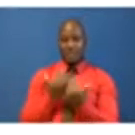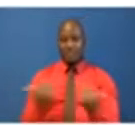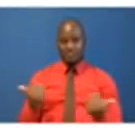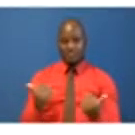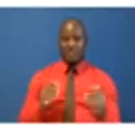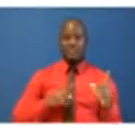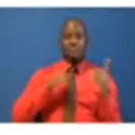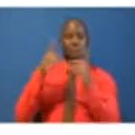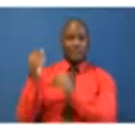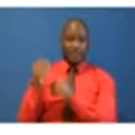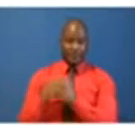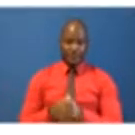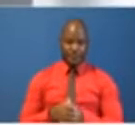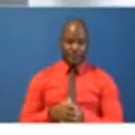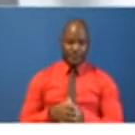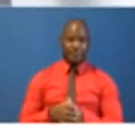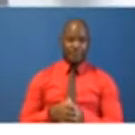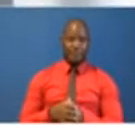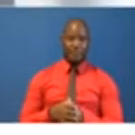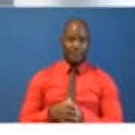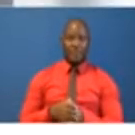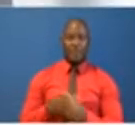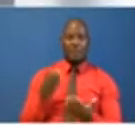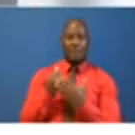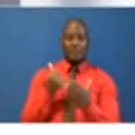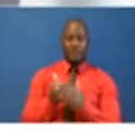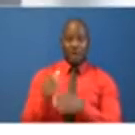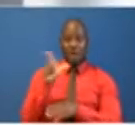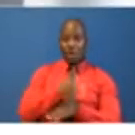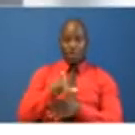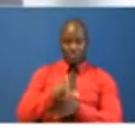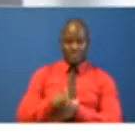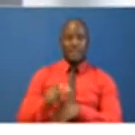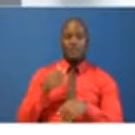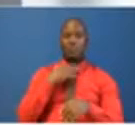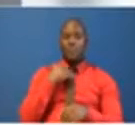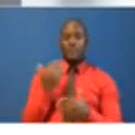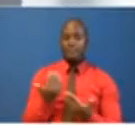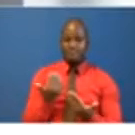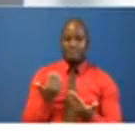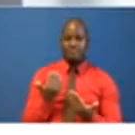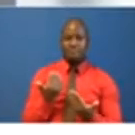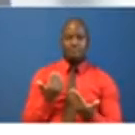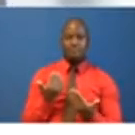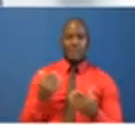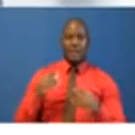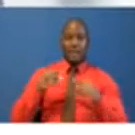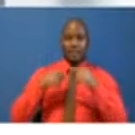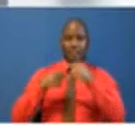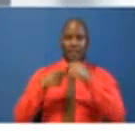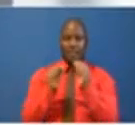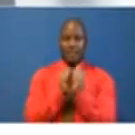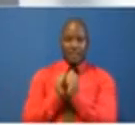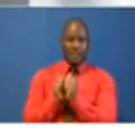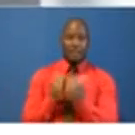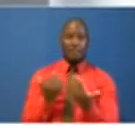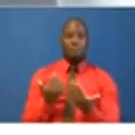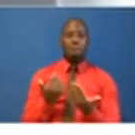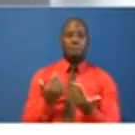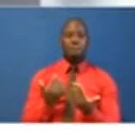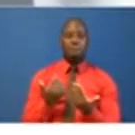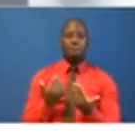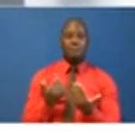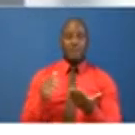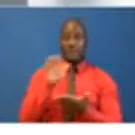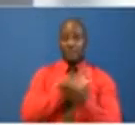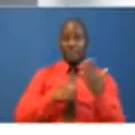eat there uh kfc is not resourcing locally so let's not under underrate uh you know the